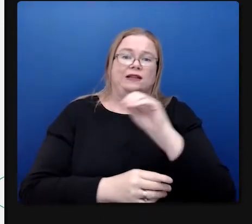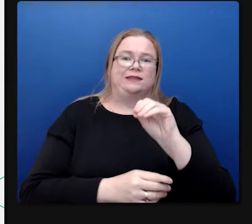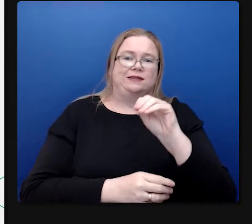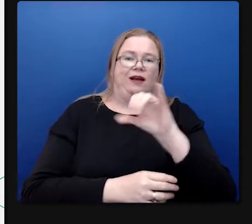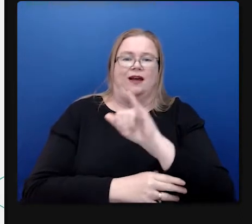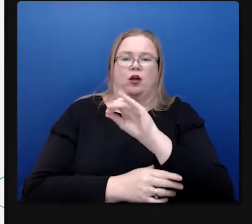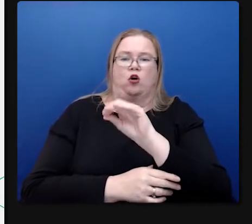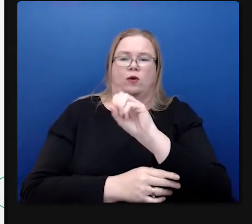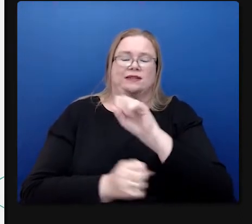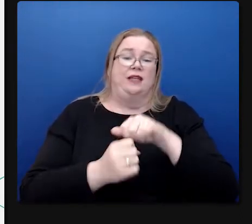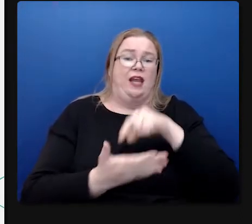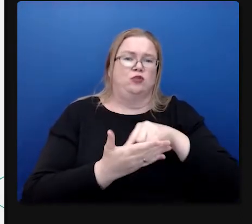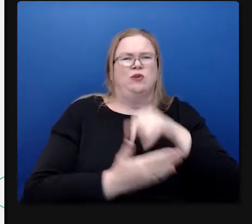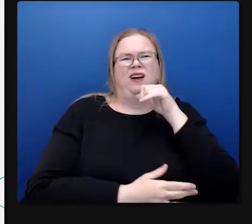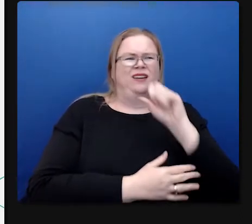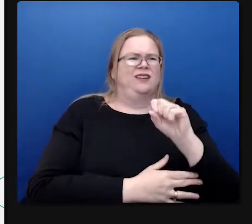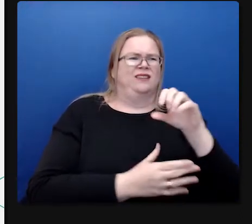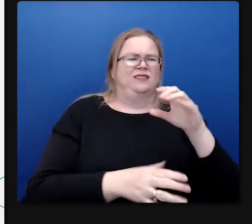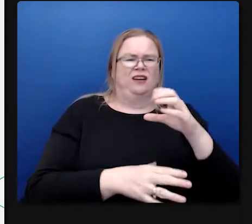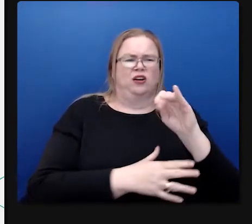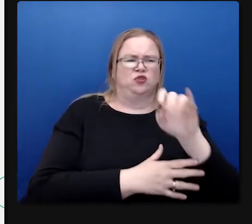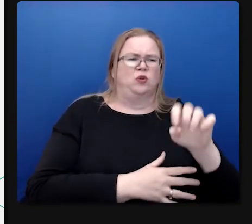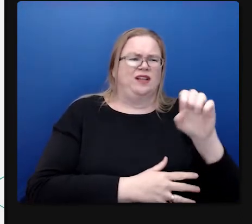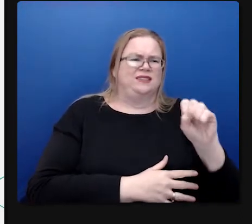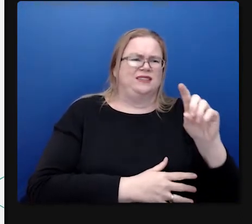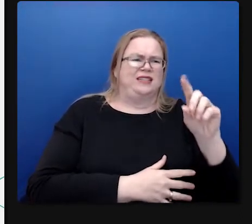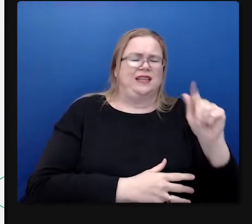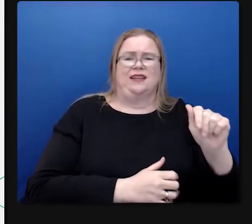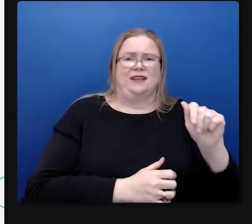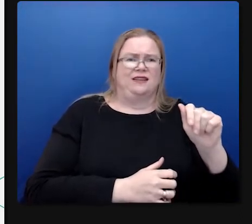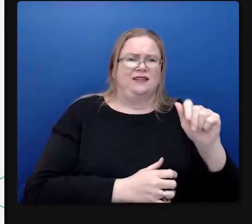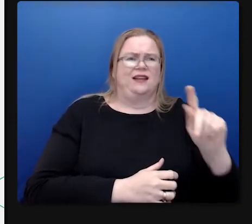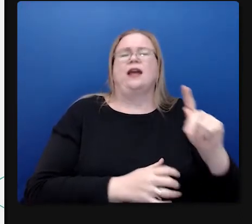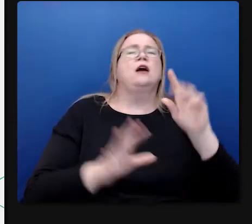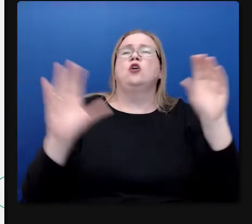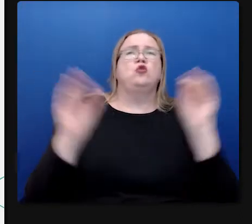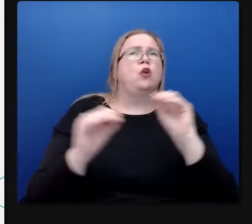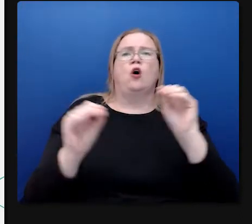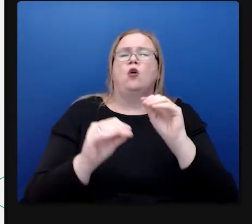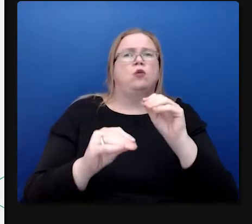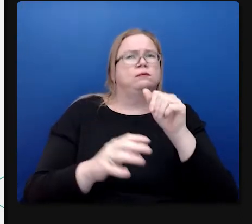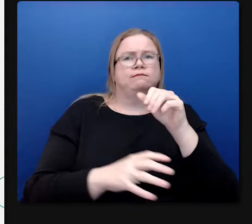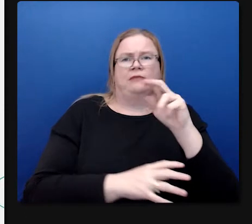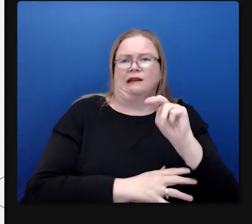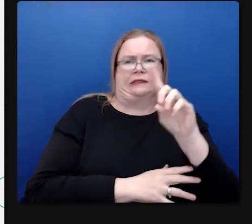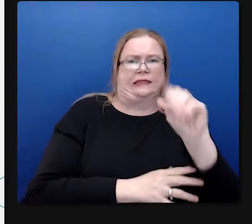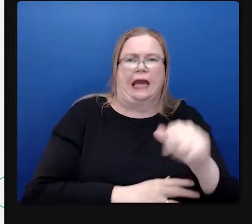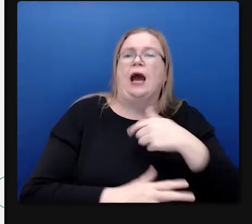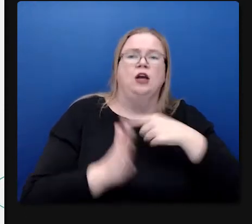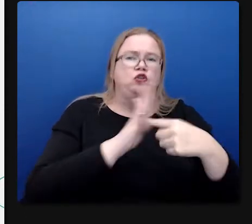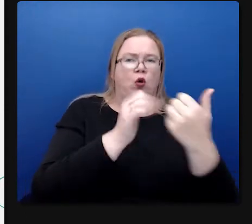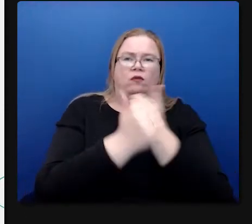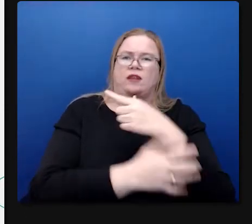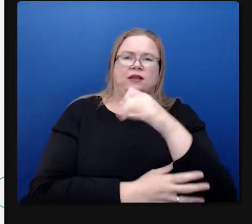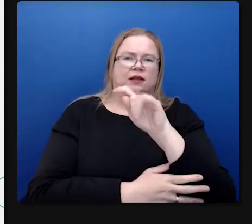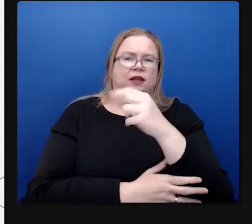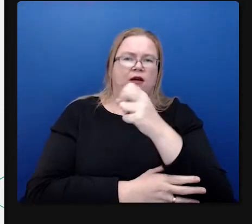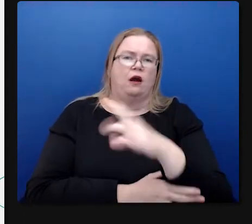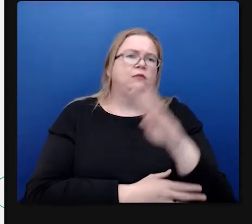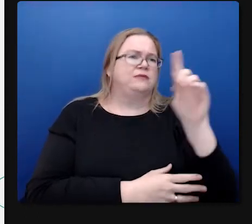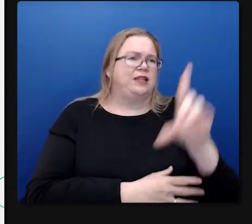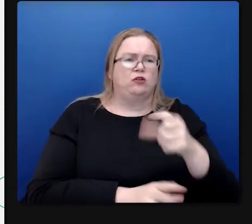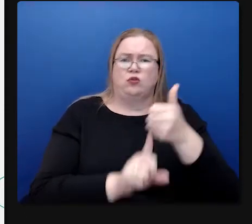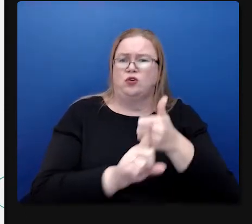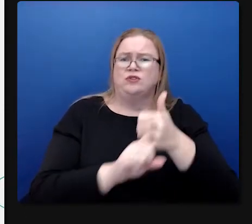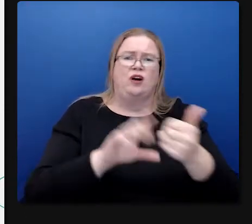Android as opposed to, say, console SDKs, there's no NDA here. I can show you the full code to everything I'm doing on GitHub. You can download it yourself